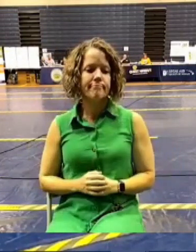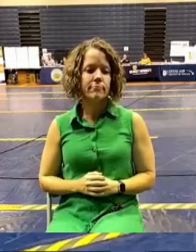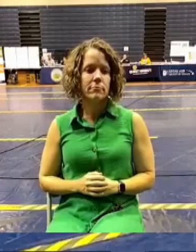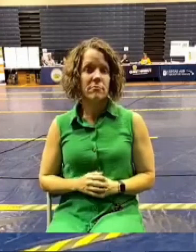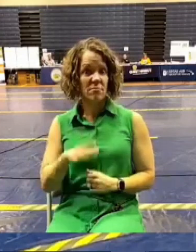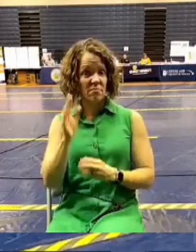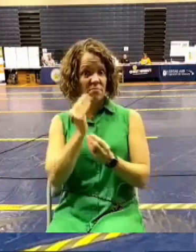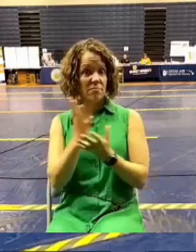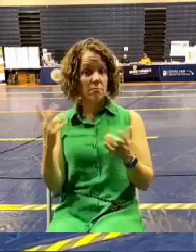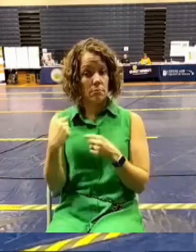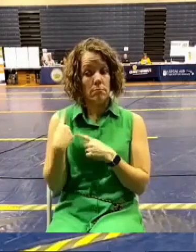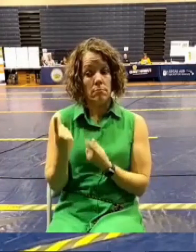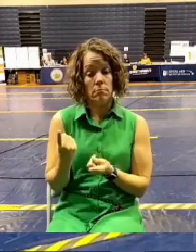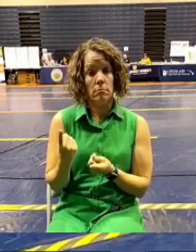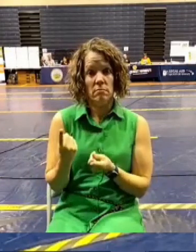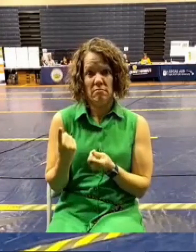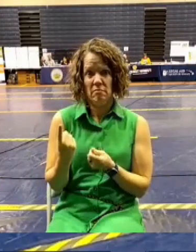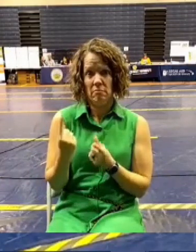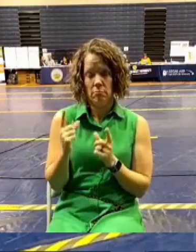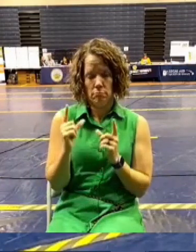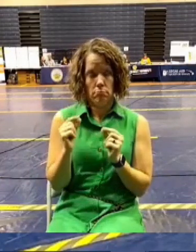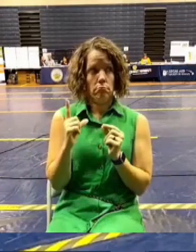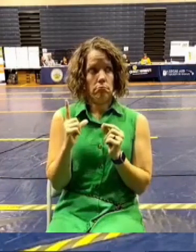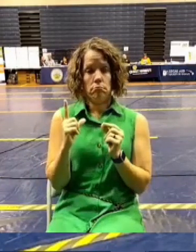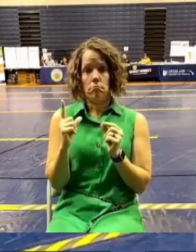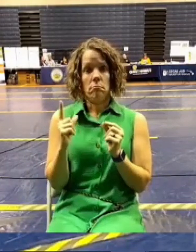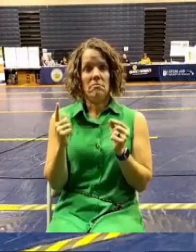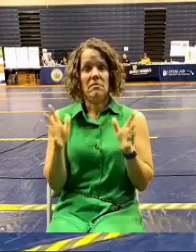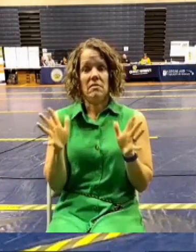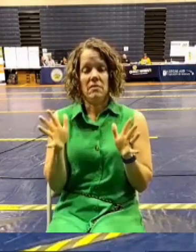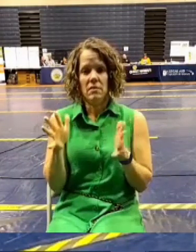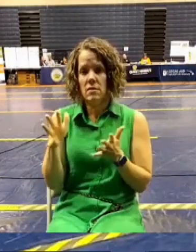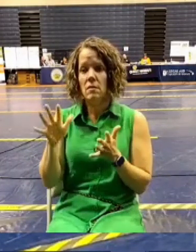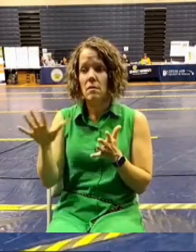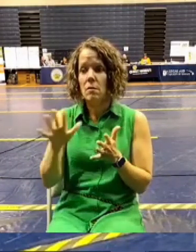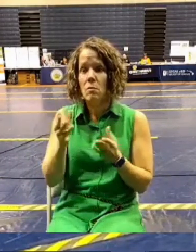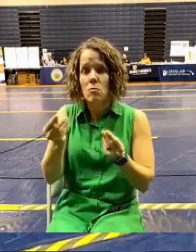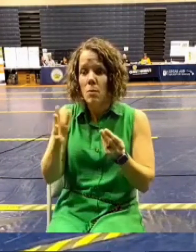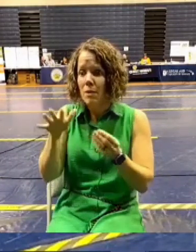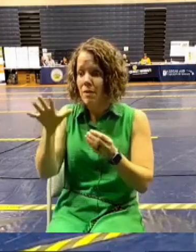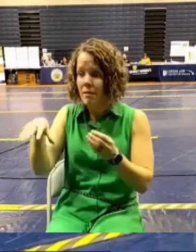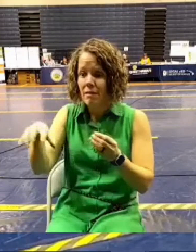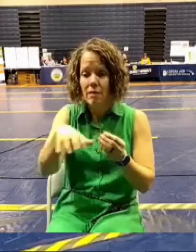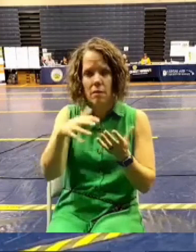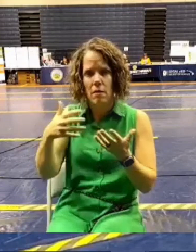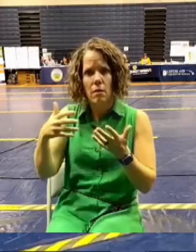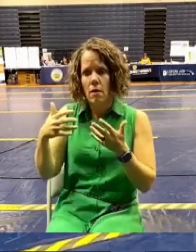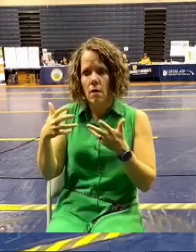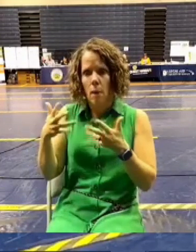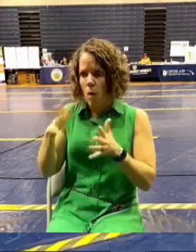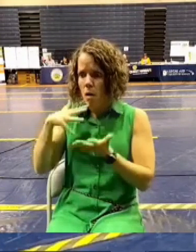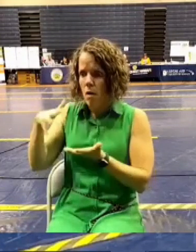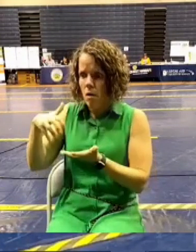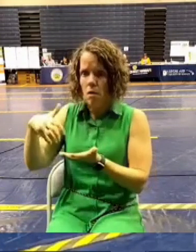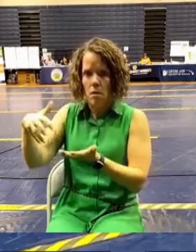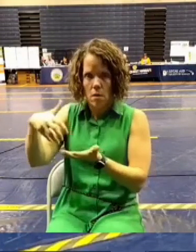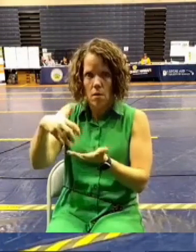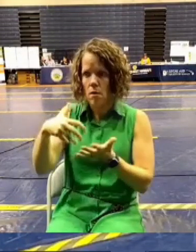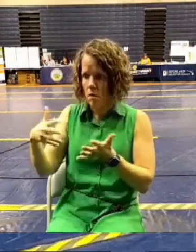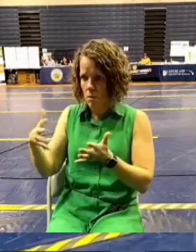have been cleaned in such a short time is a sign we're going to be